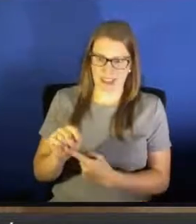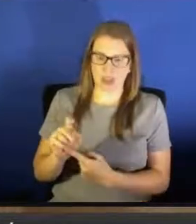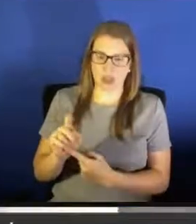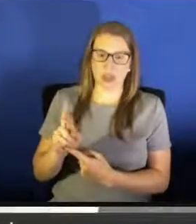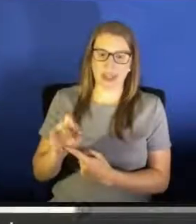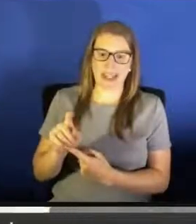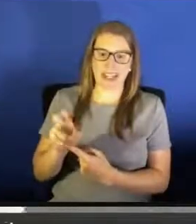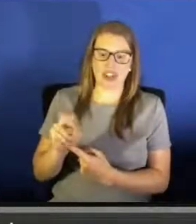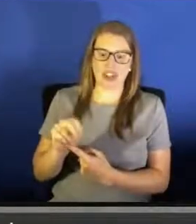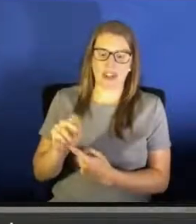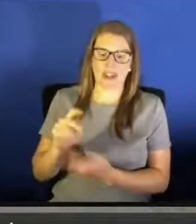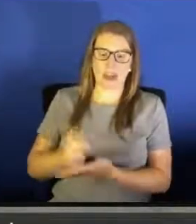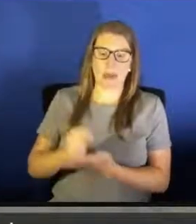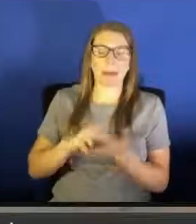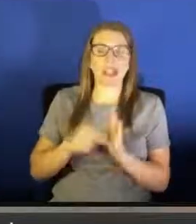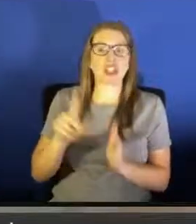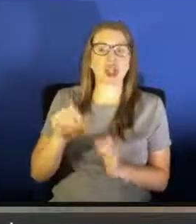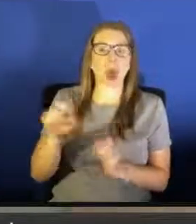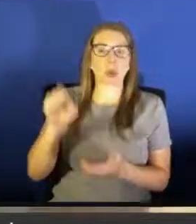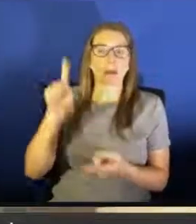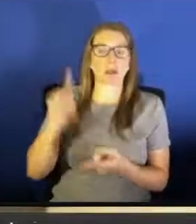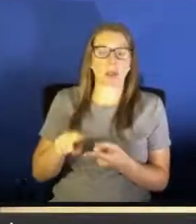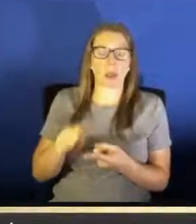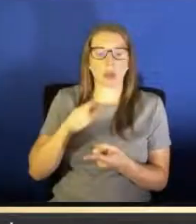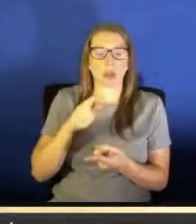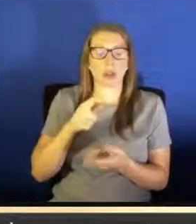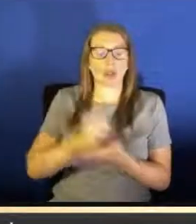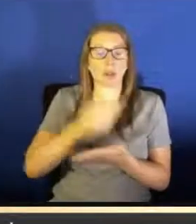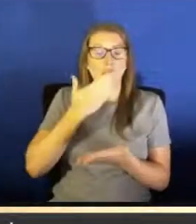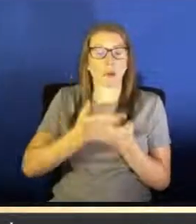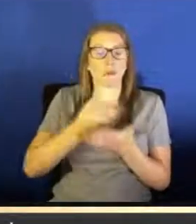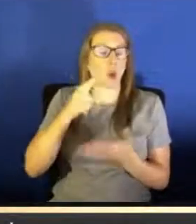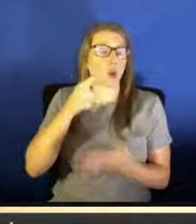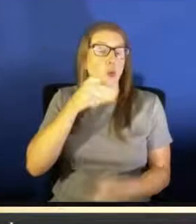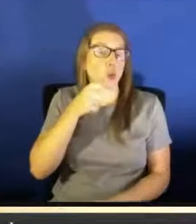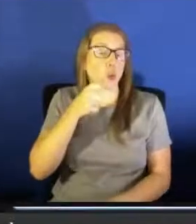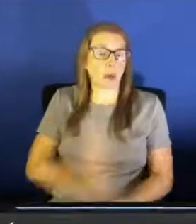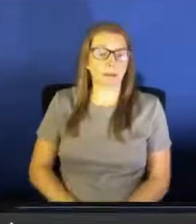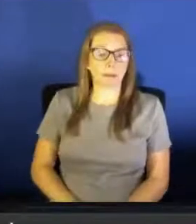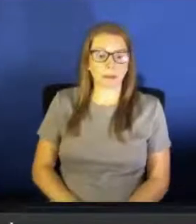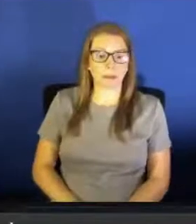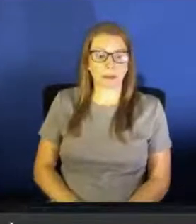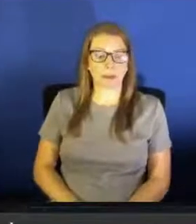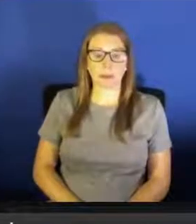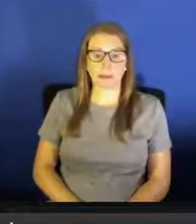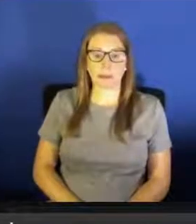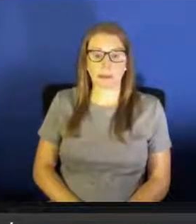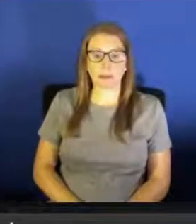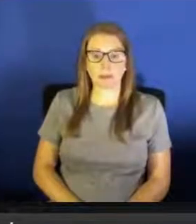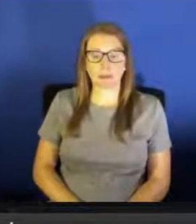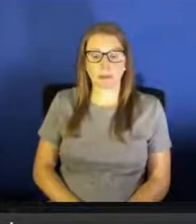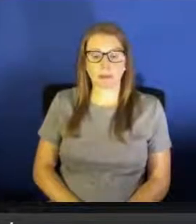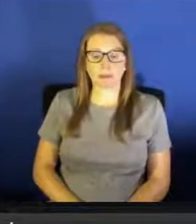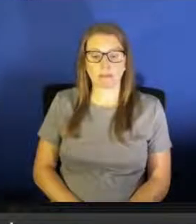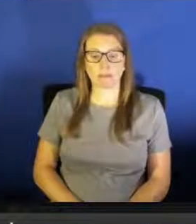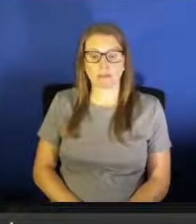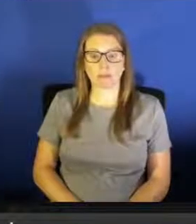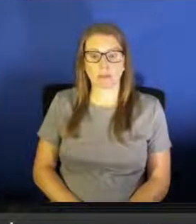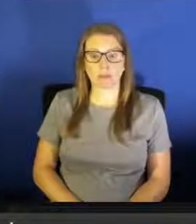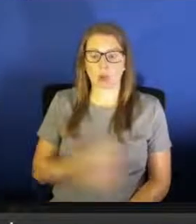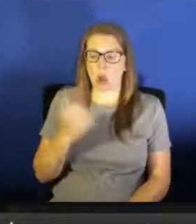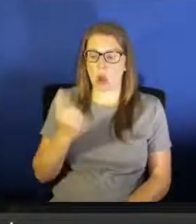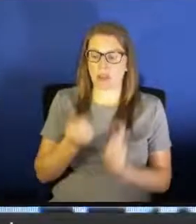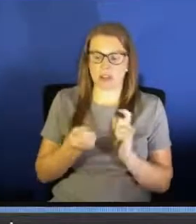radiation. Who might this treatment be good for? So, we are always evolving our